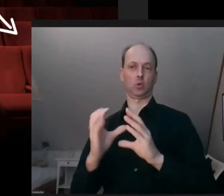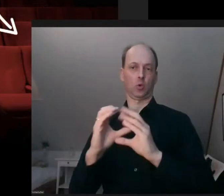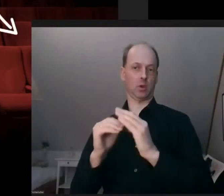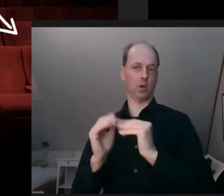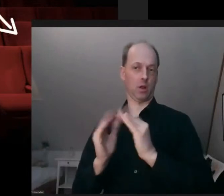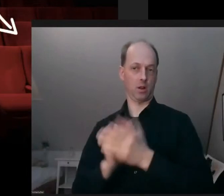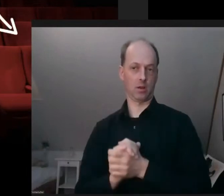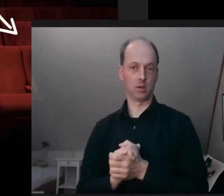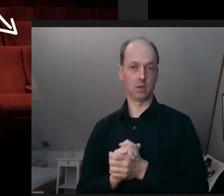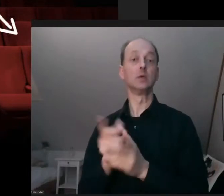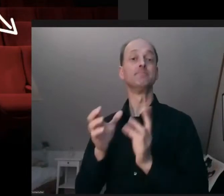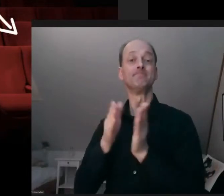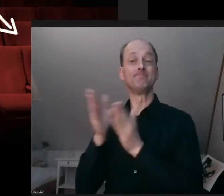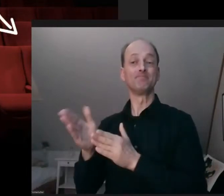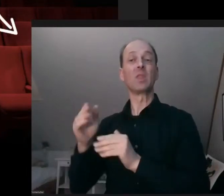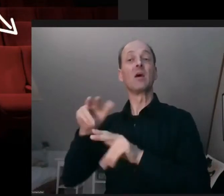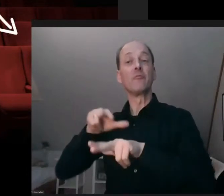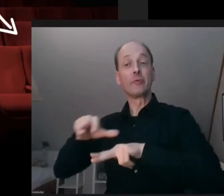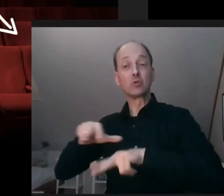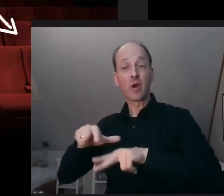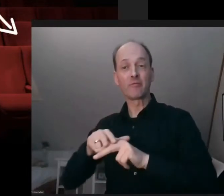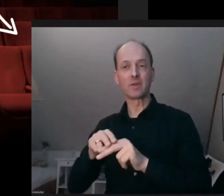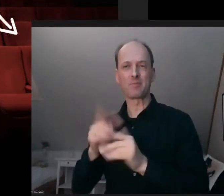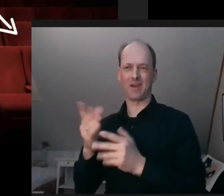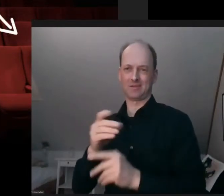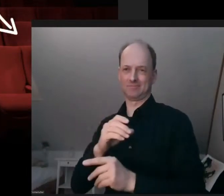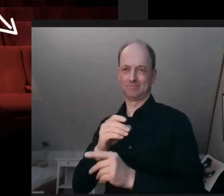dioxide neutral. Then there is the economy.